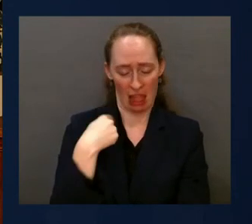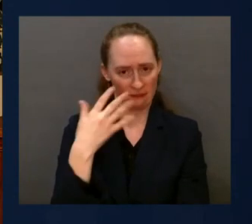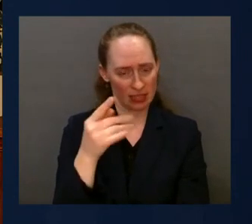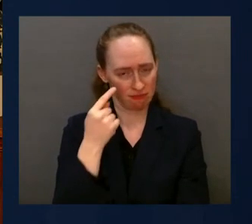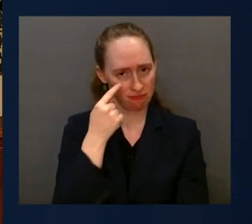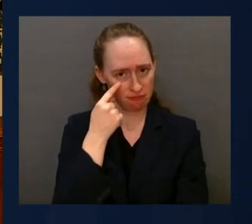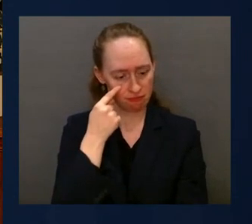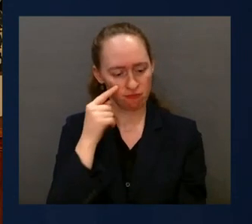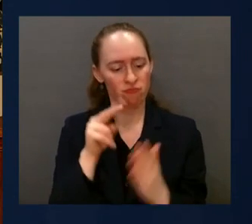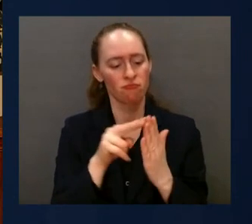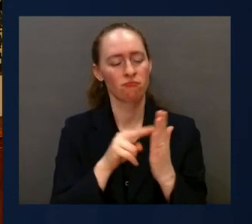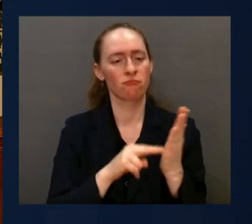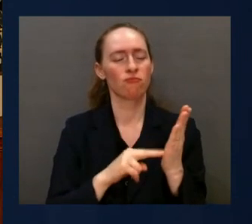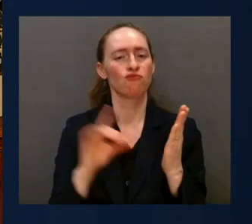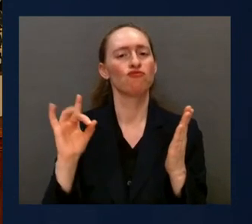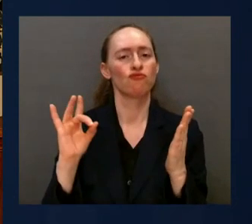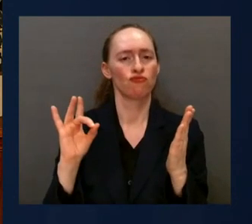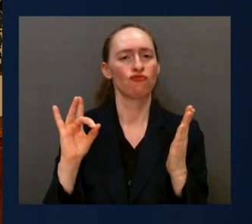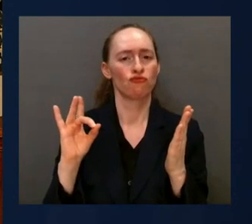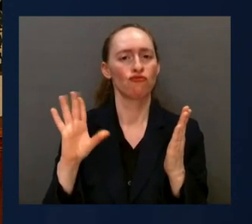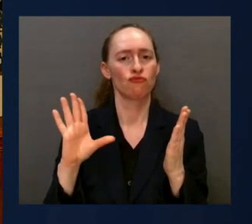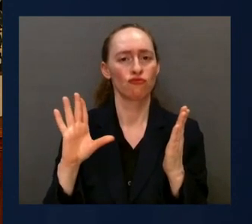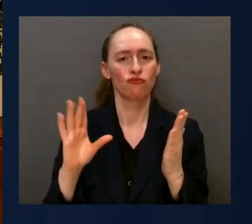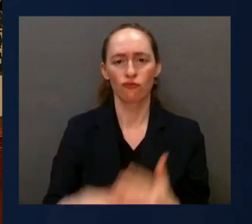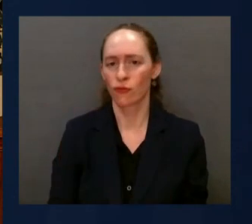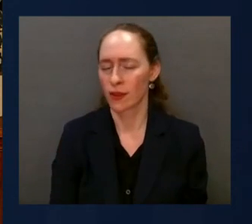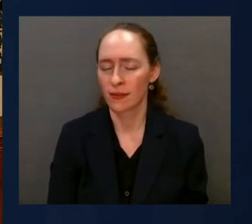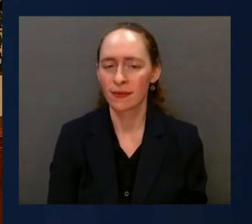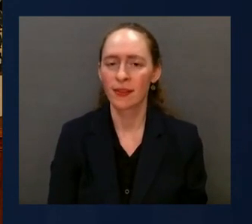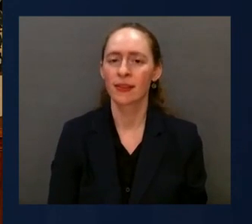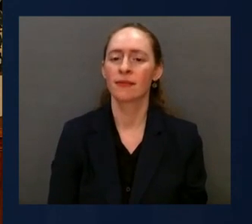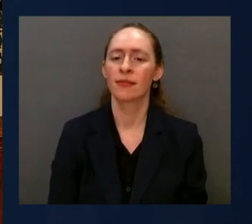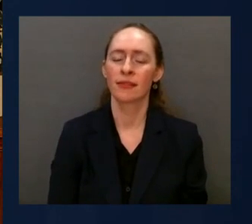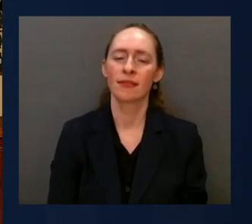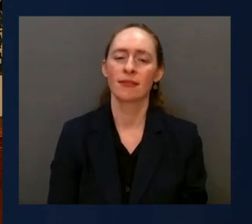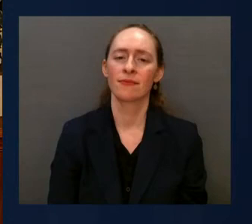folks, the idea is that